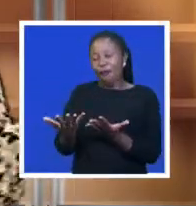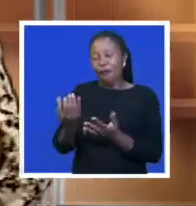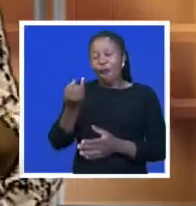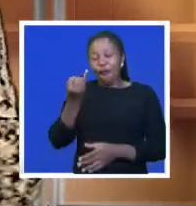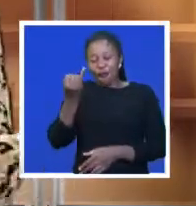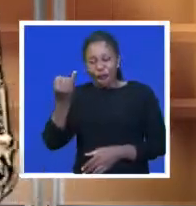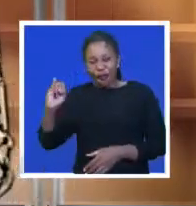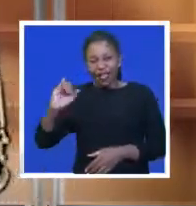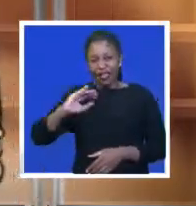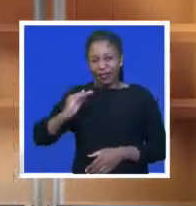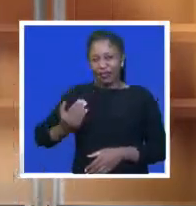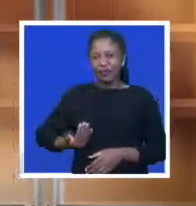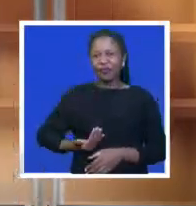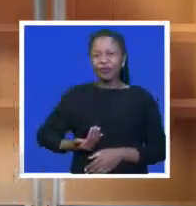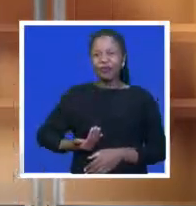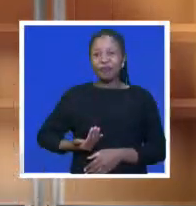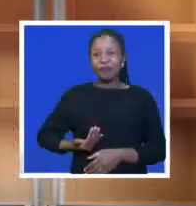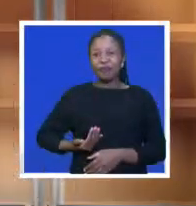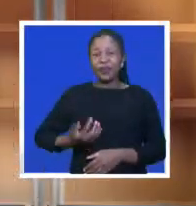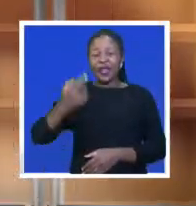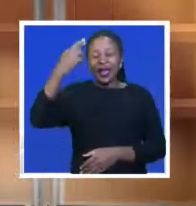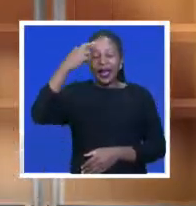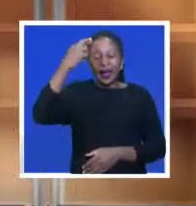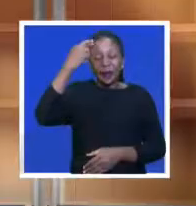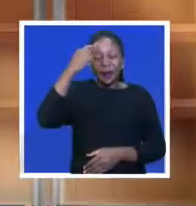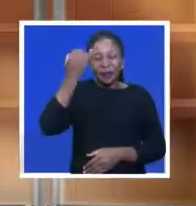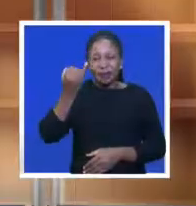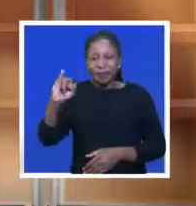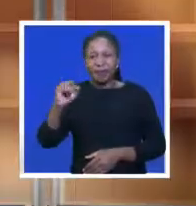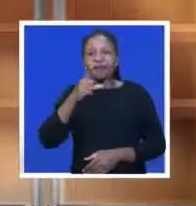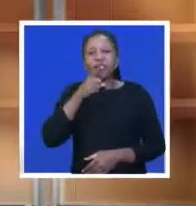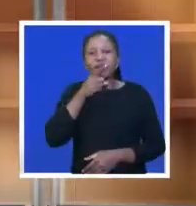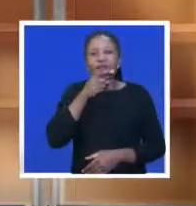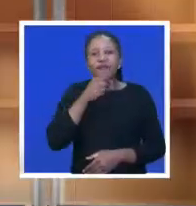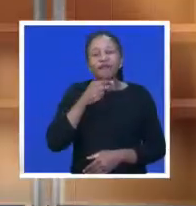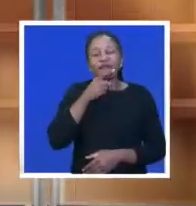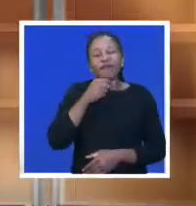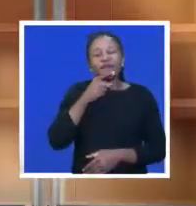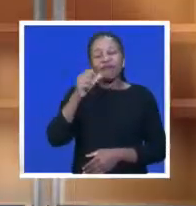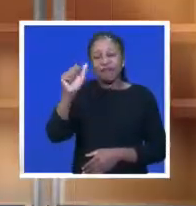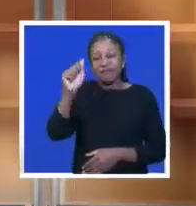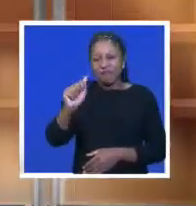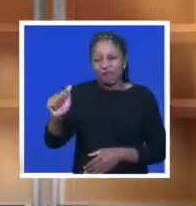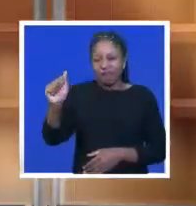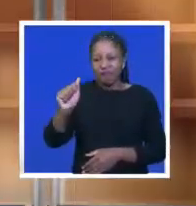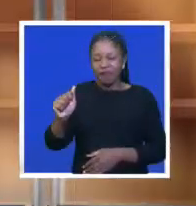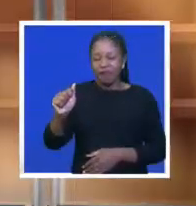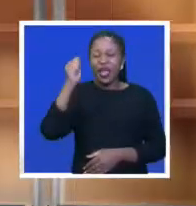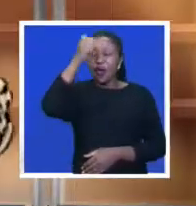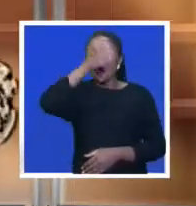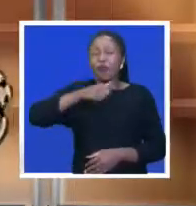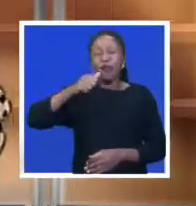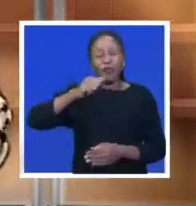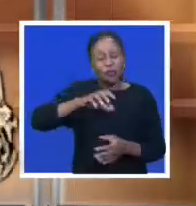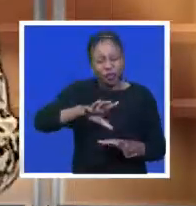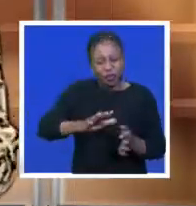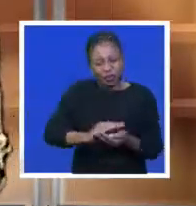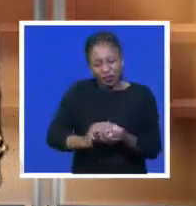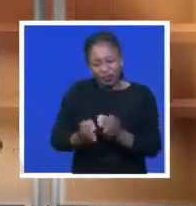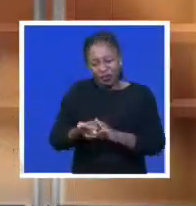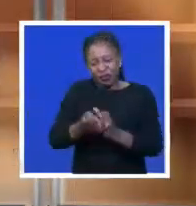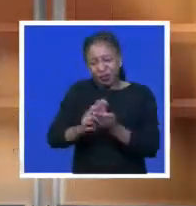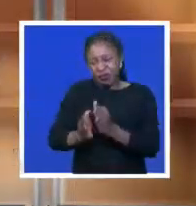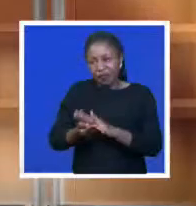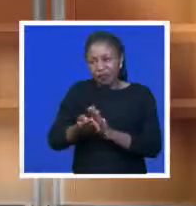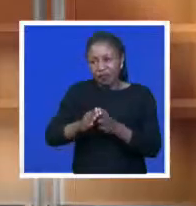God took dust from the ground and he formed it with his hands, and then when he had done, he breathed his